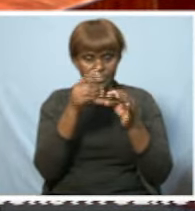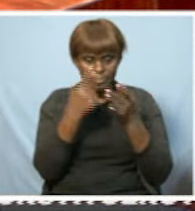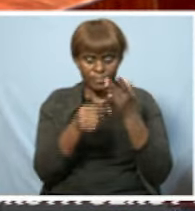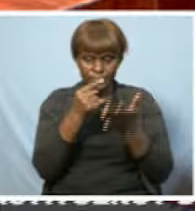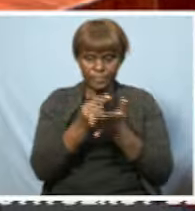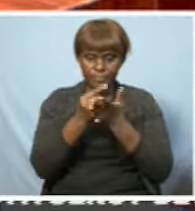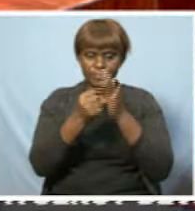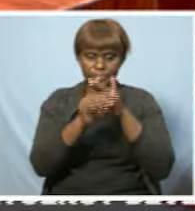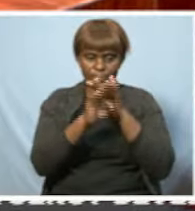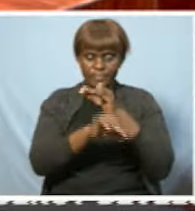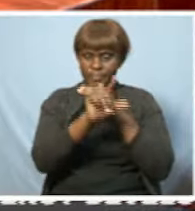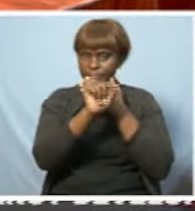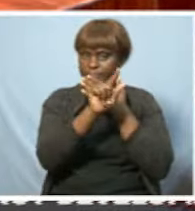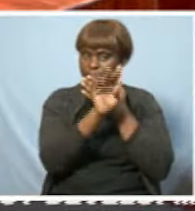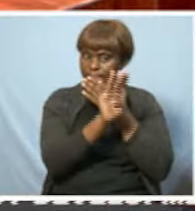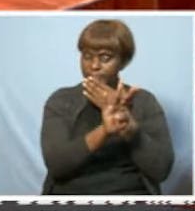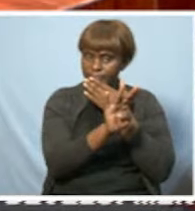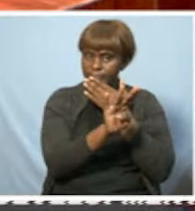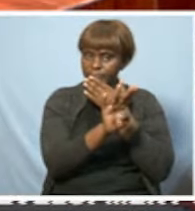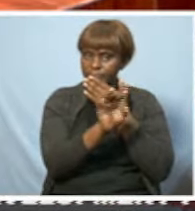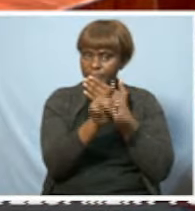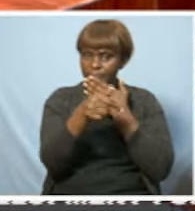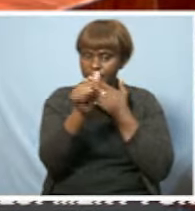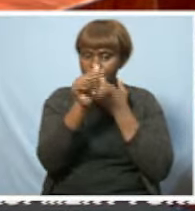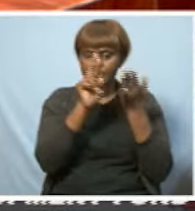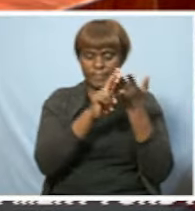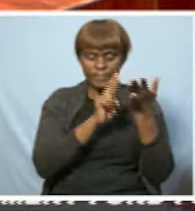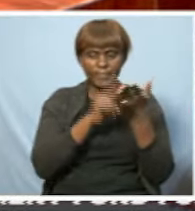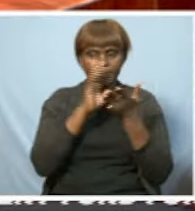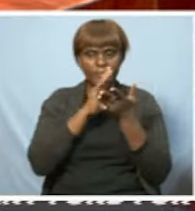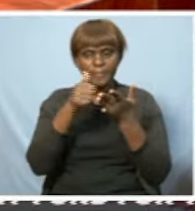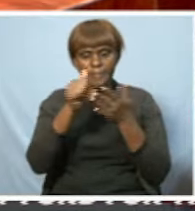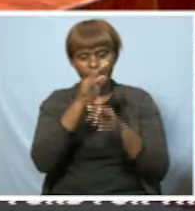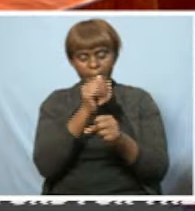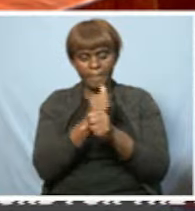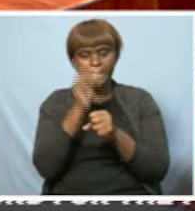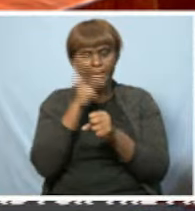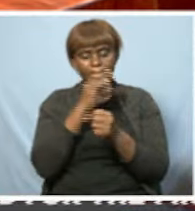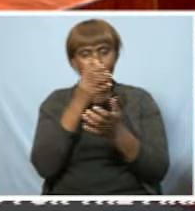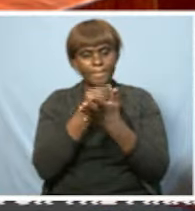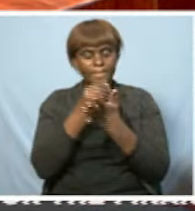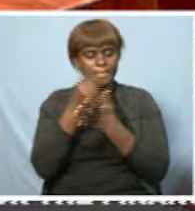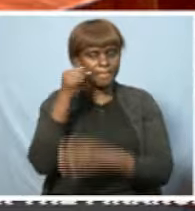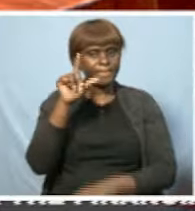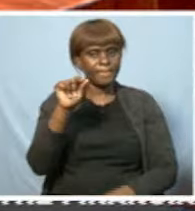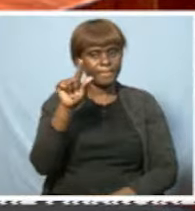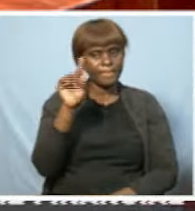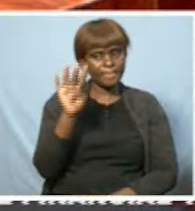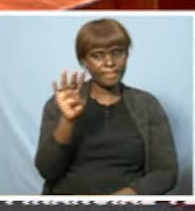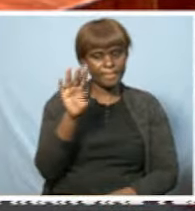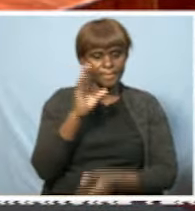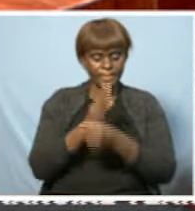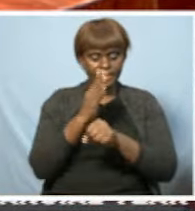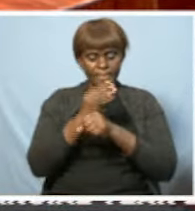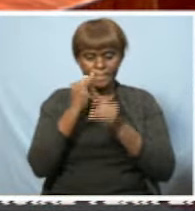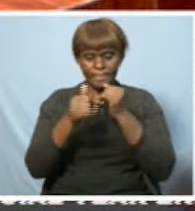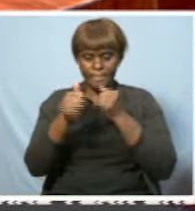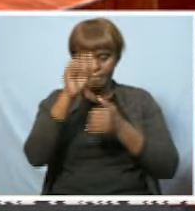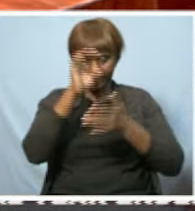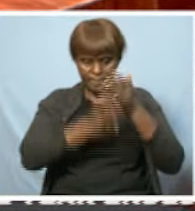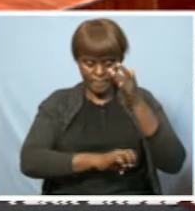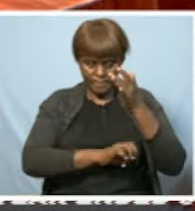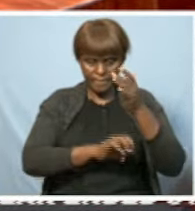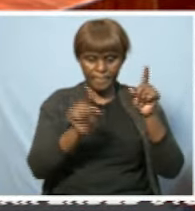under 2024, you record that you received funding for 2024, and then you minus and do